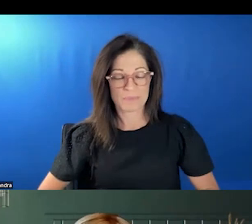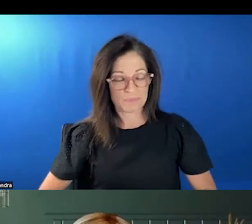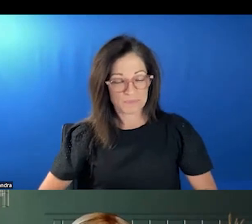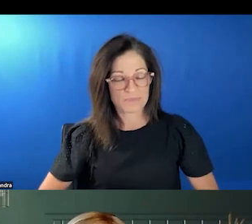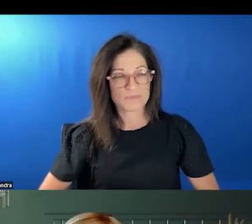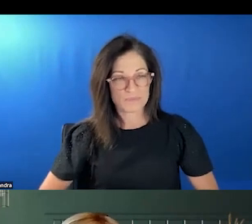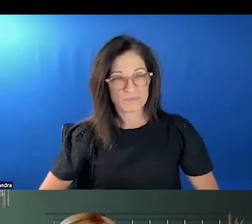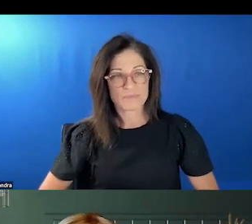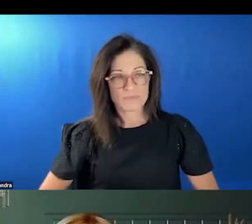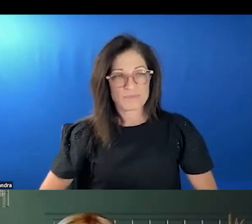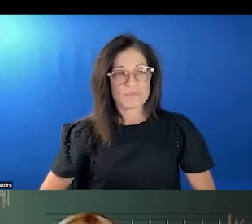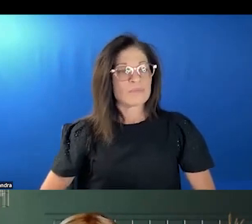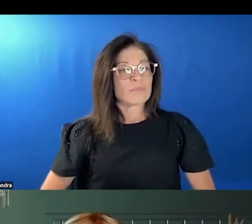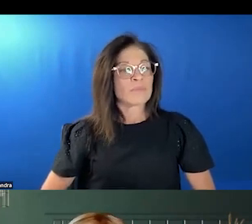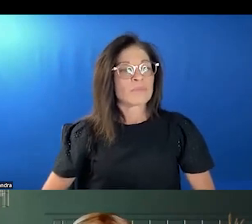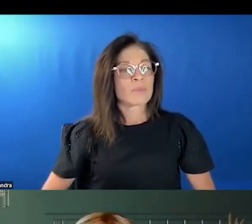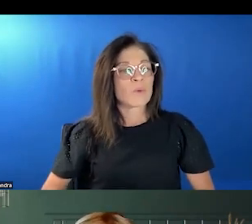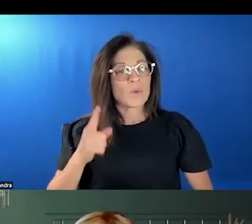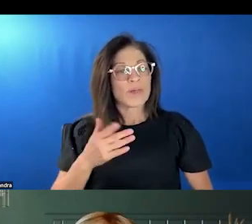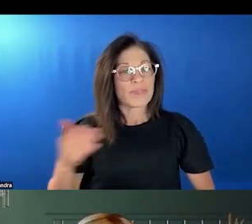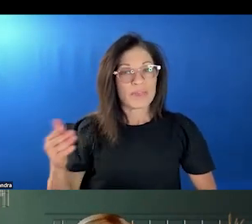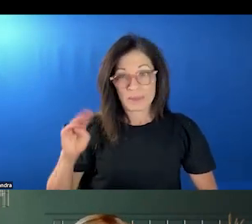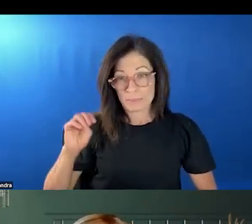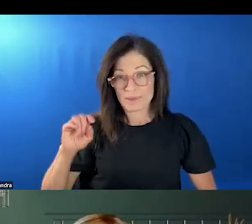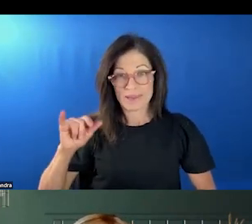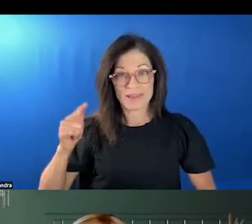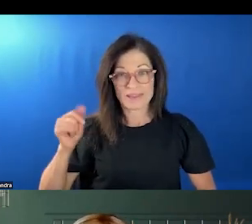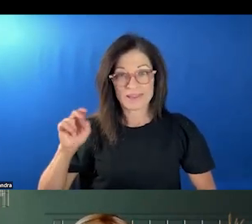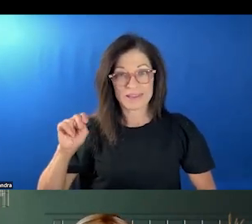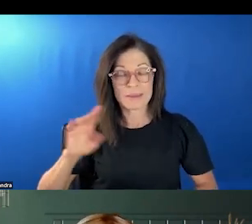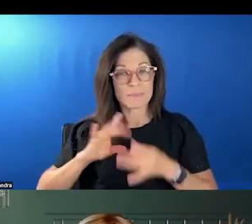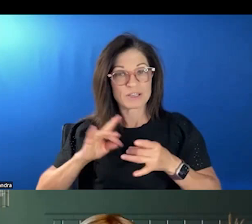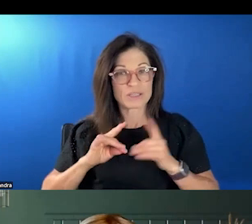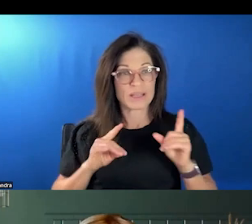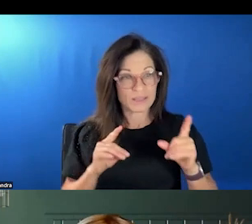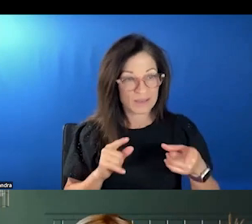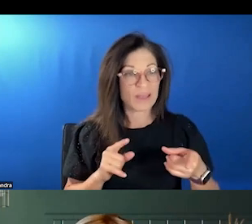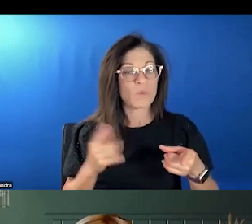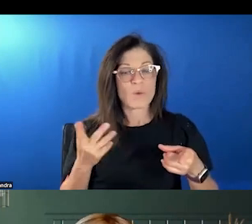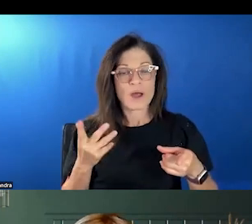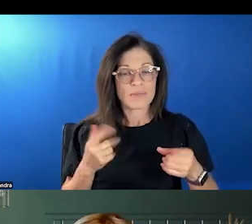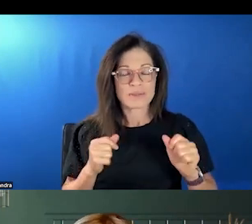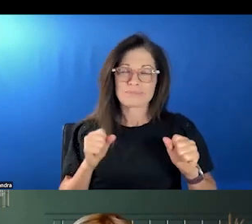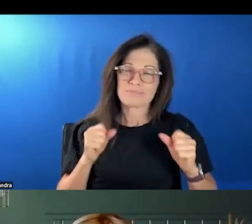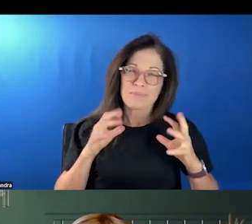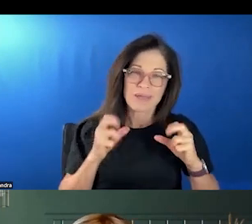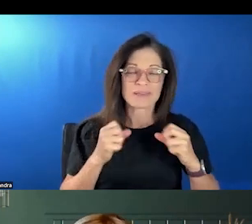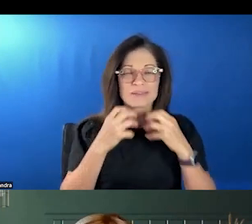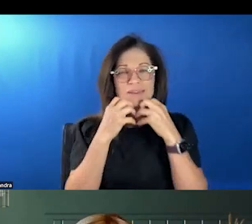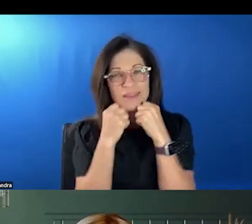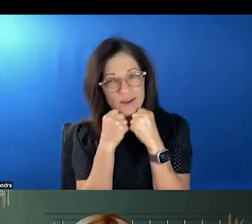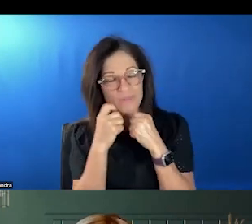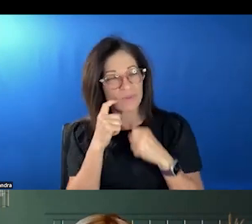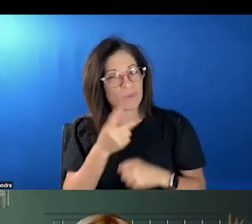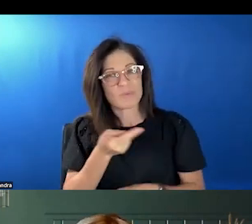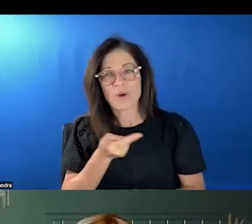of the things that, as Megan mentioned, that carries through is the incredible caring on both of your parts